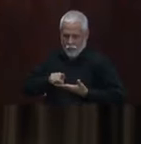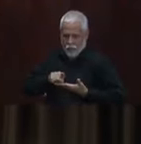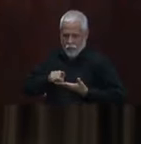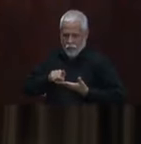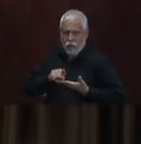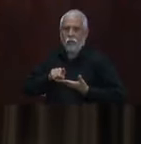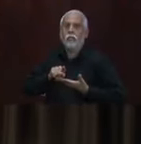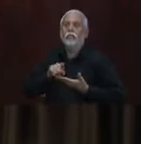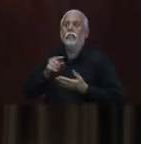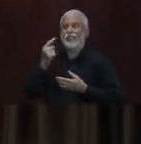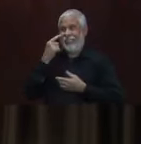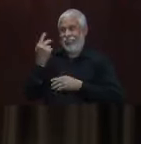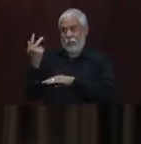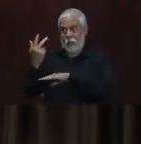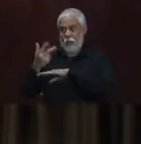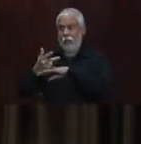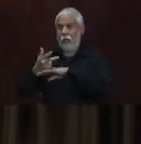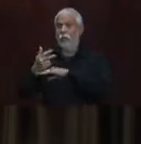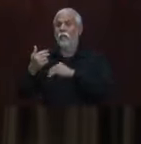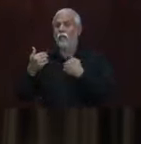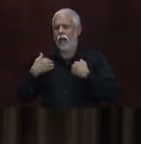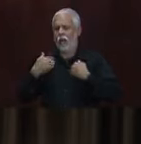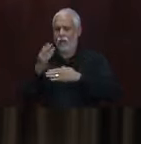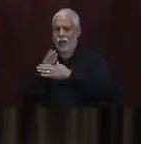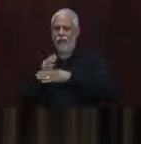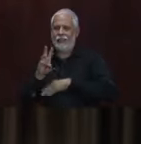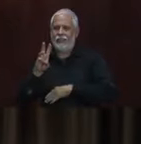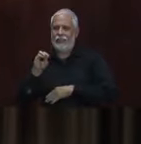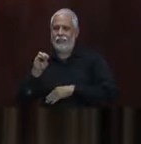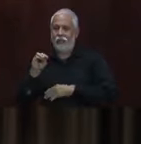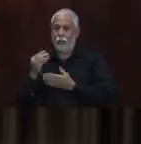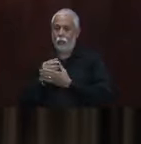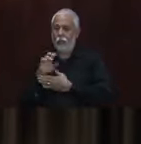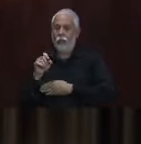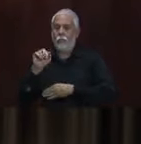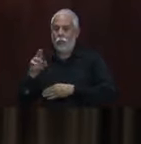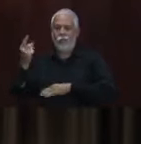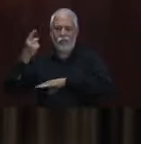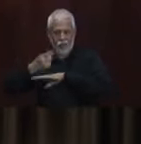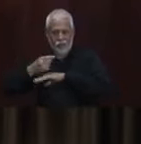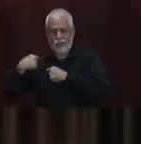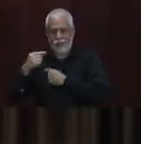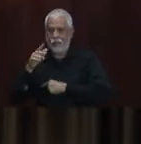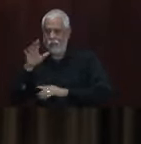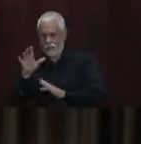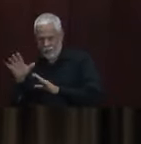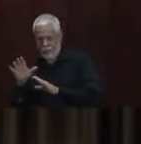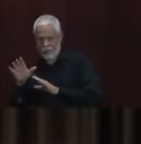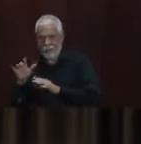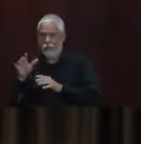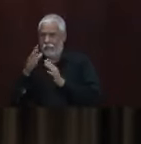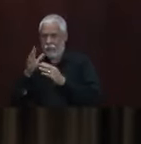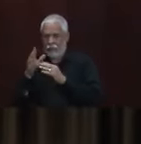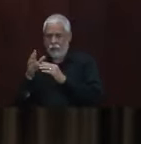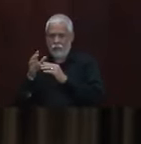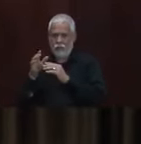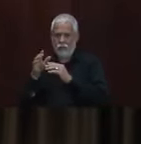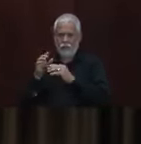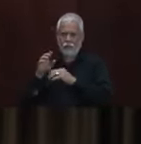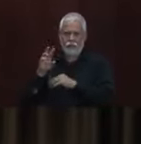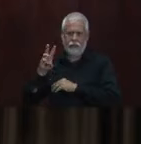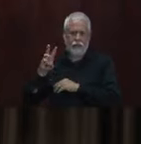So over the last 3 days, we've had an average of 60 new cases per day since Sunday. I think Sunday it was